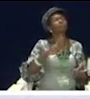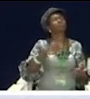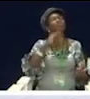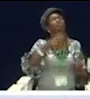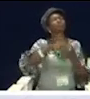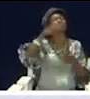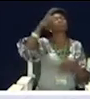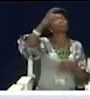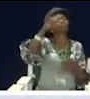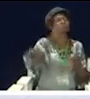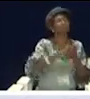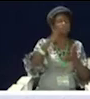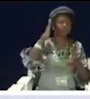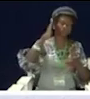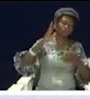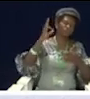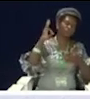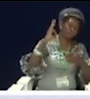will preach."